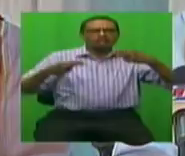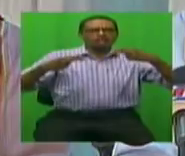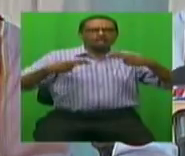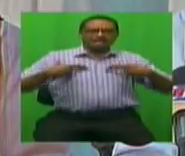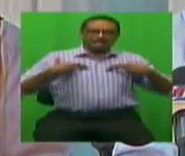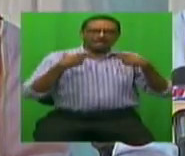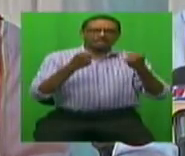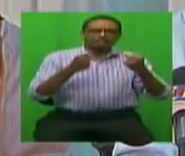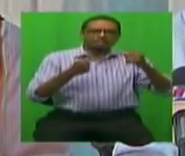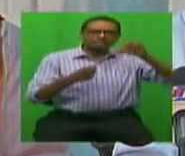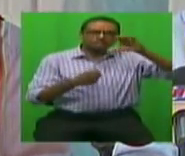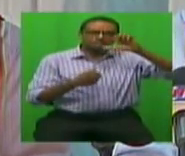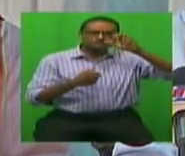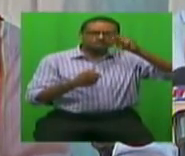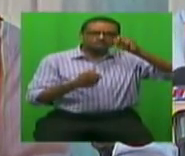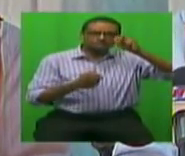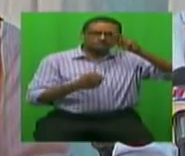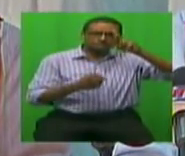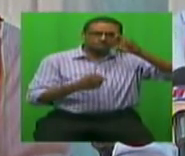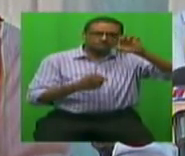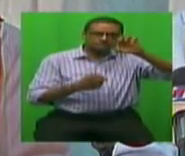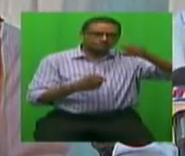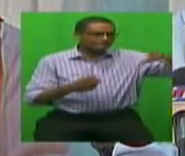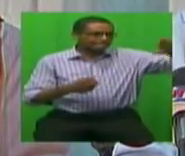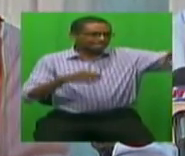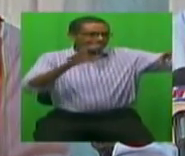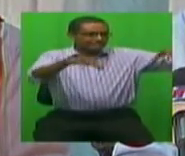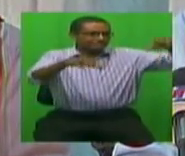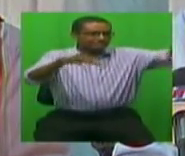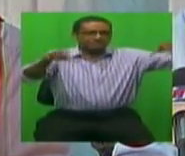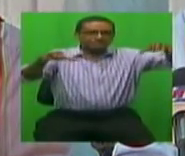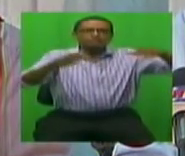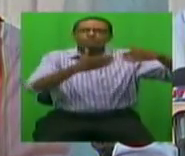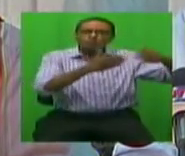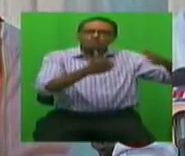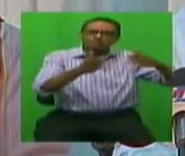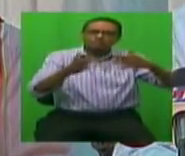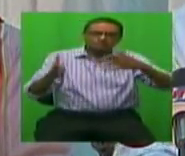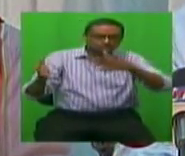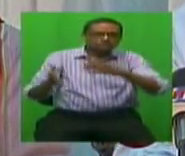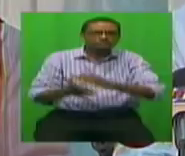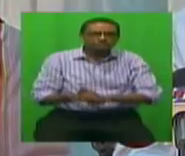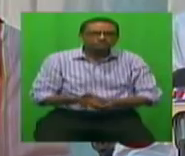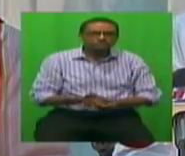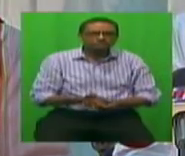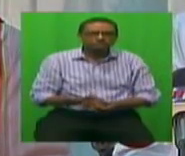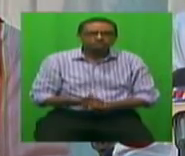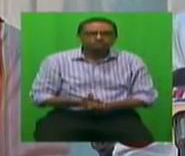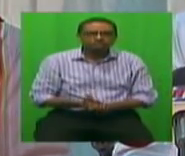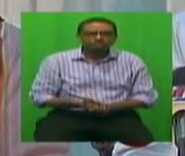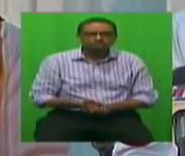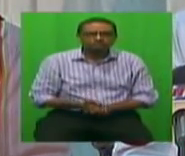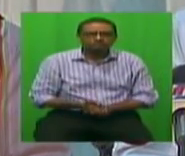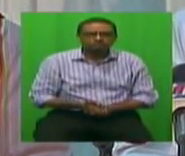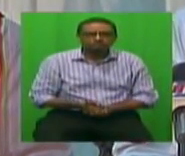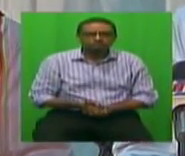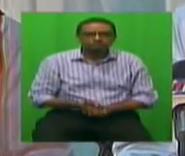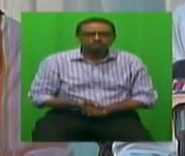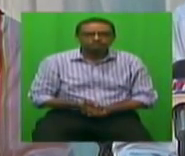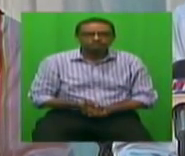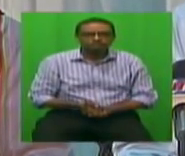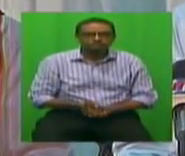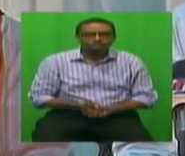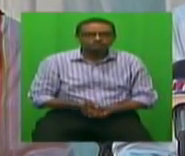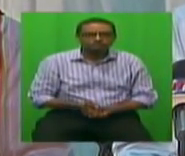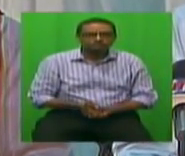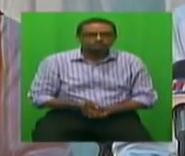public medical services have been available and have been spread out throughout this whole incident and